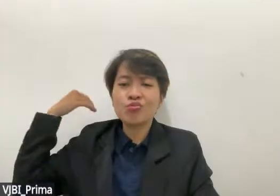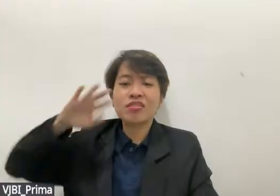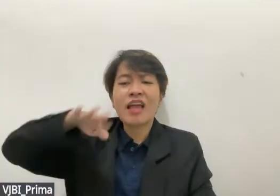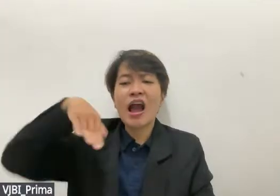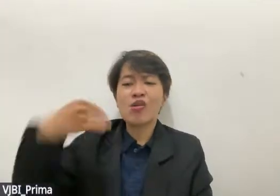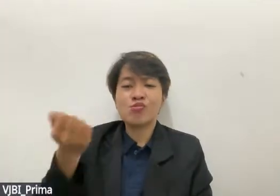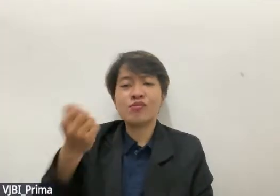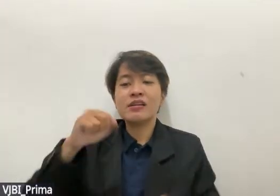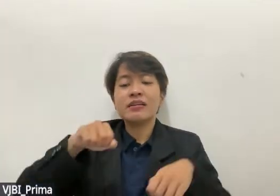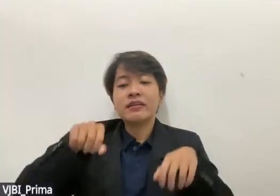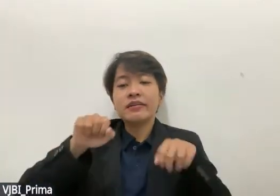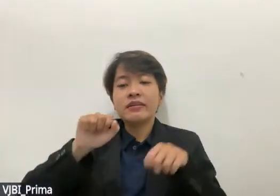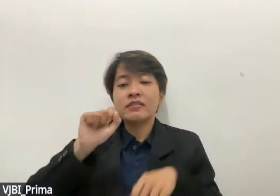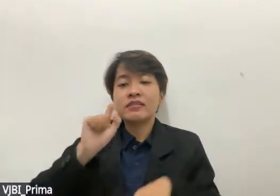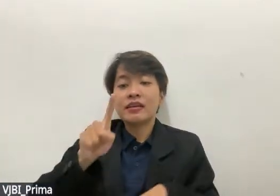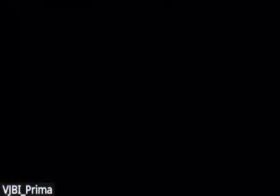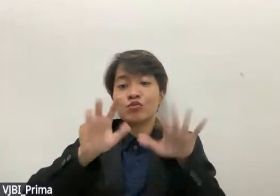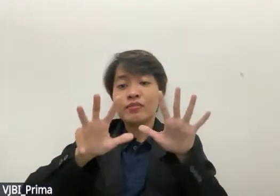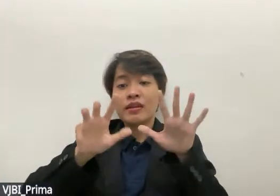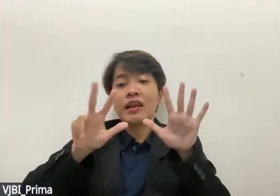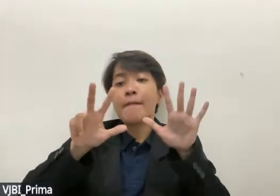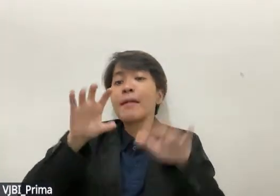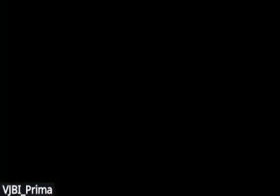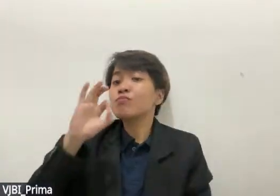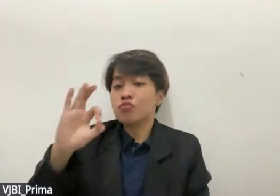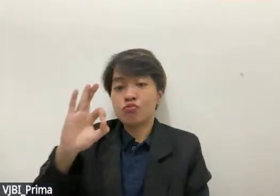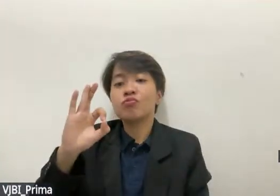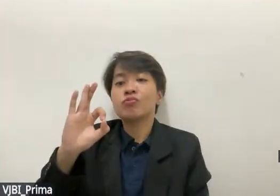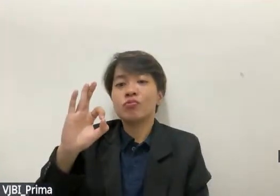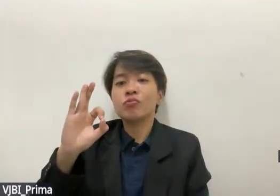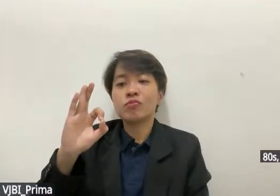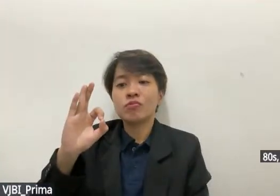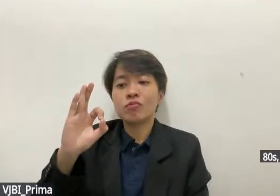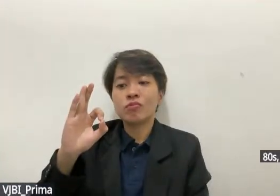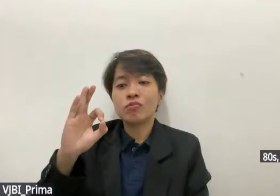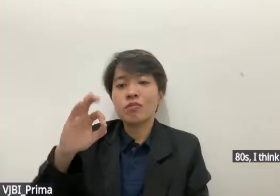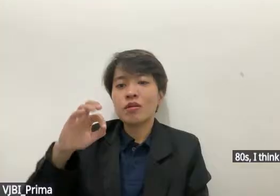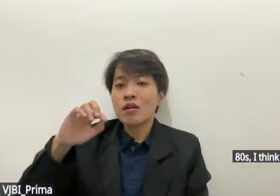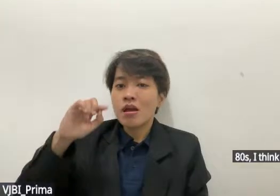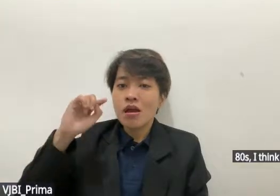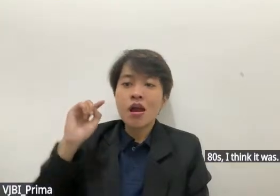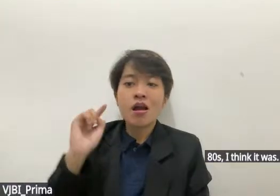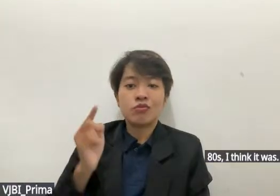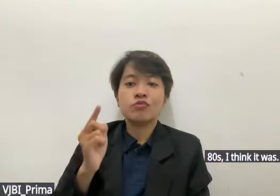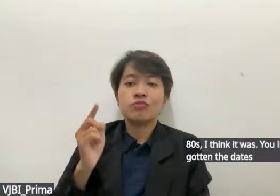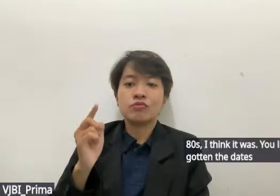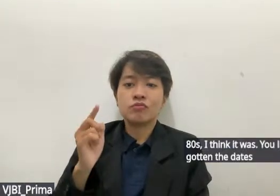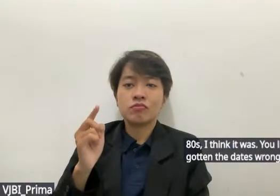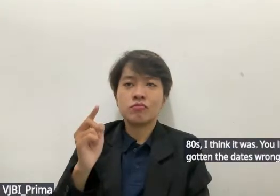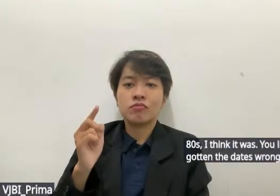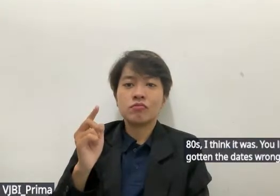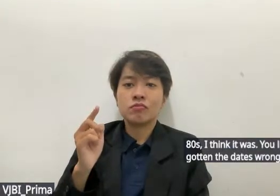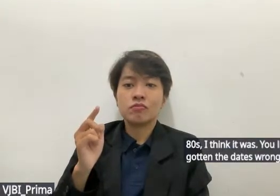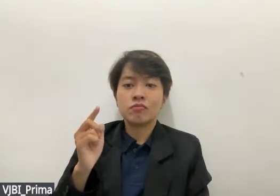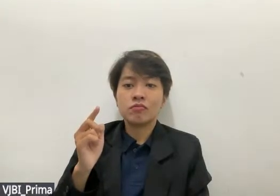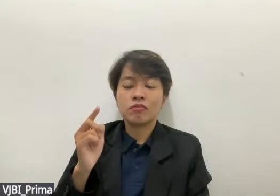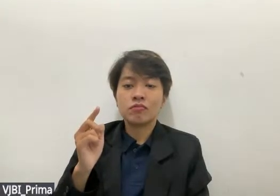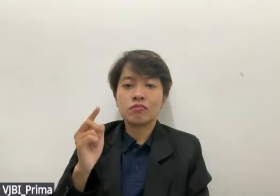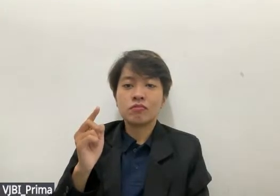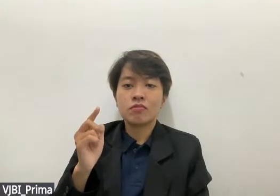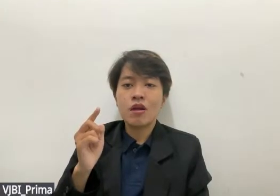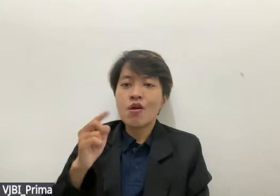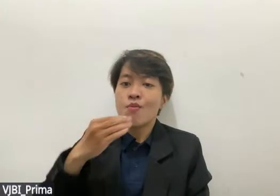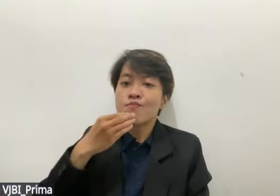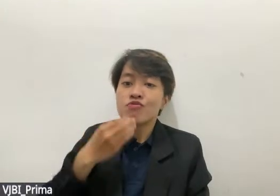1980s, I think it was, you literally had, and I may get the dates wrong, may have gotten the dates wrong, you had groups